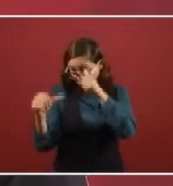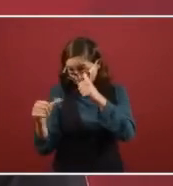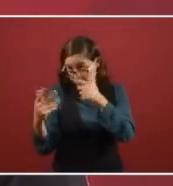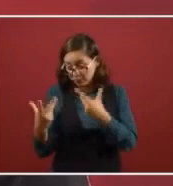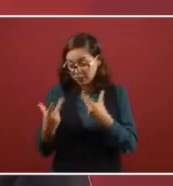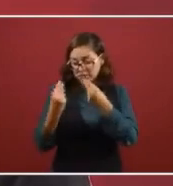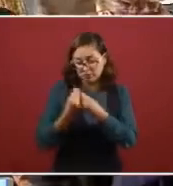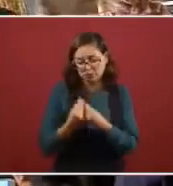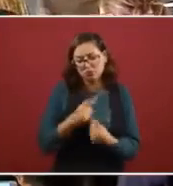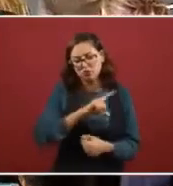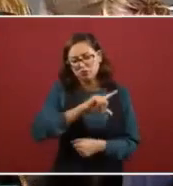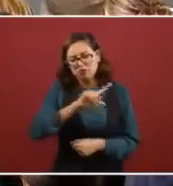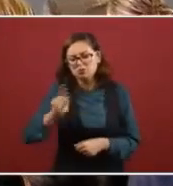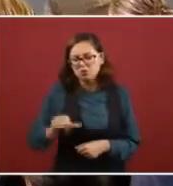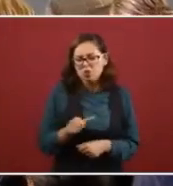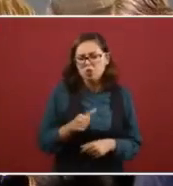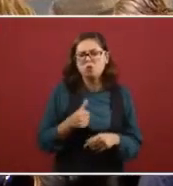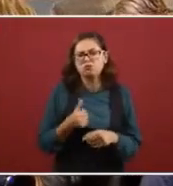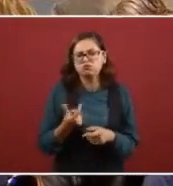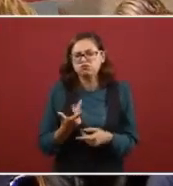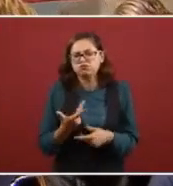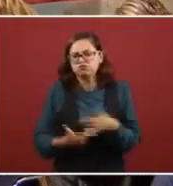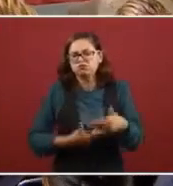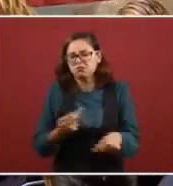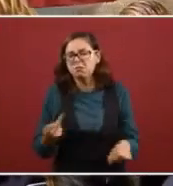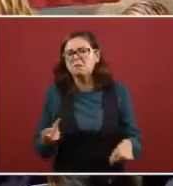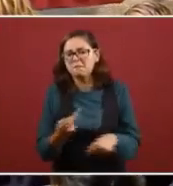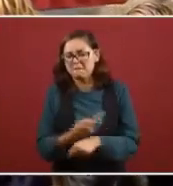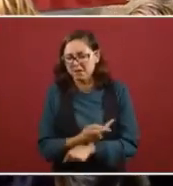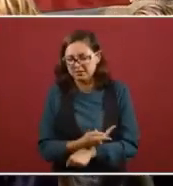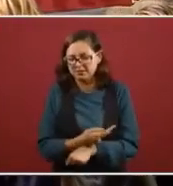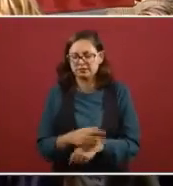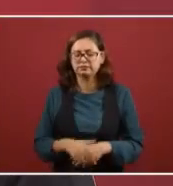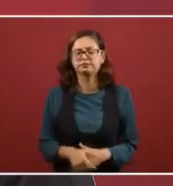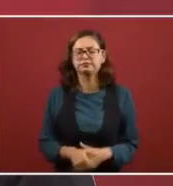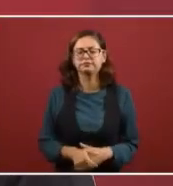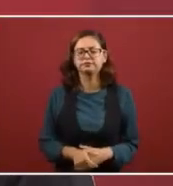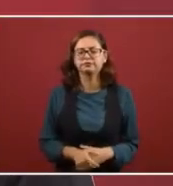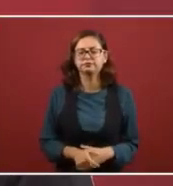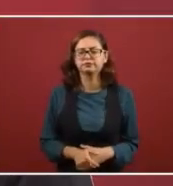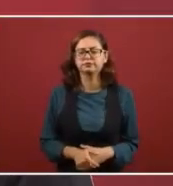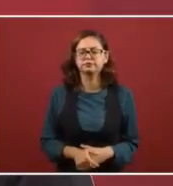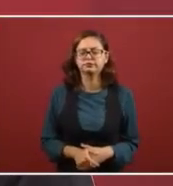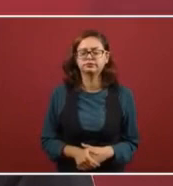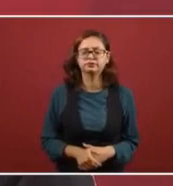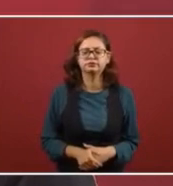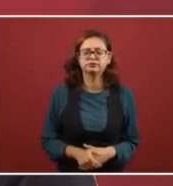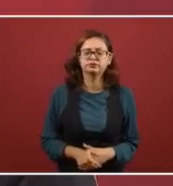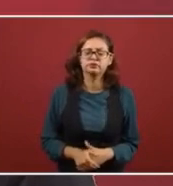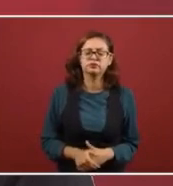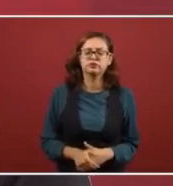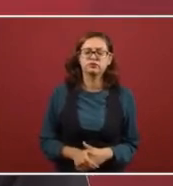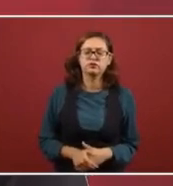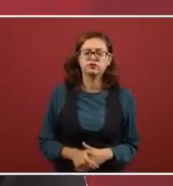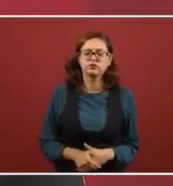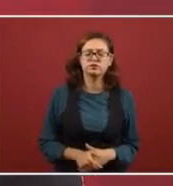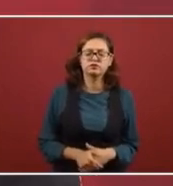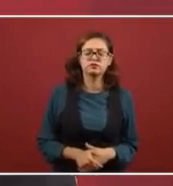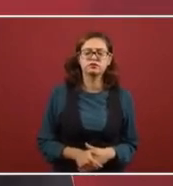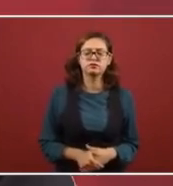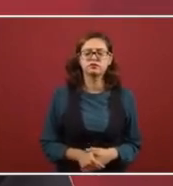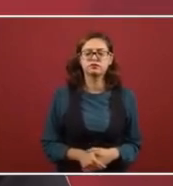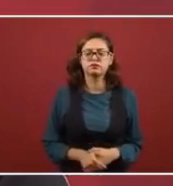and the implications that this has. The most important thing is that we do not consider it